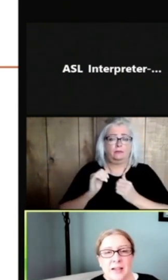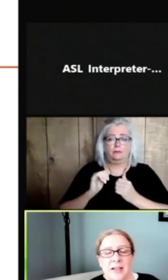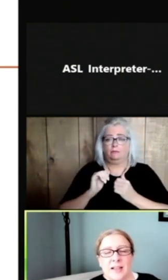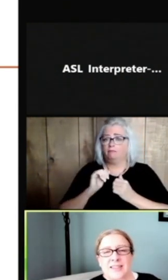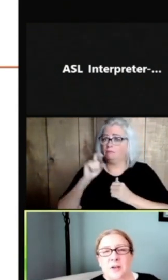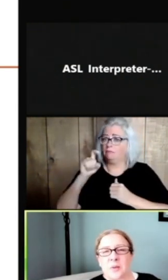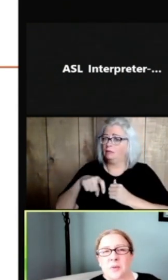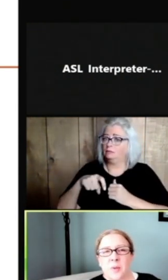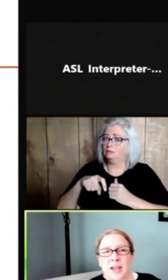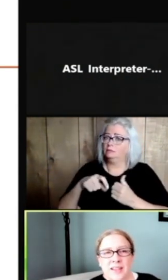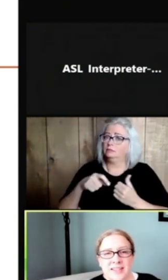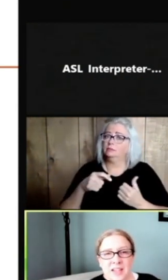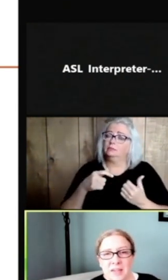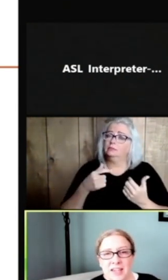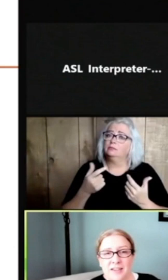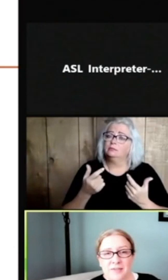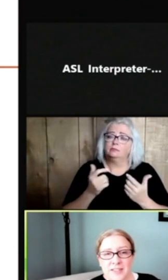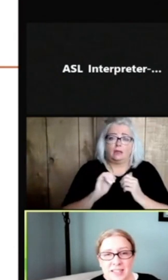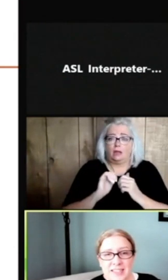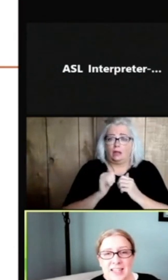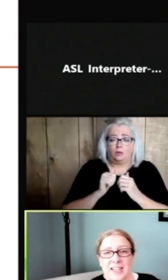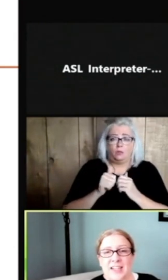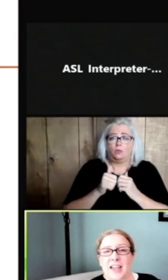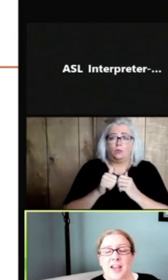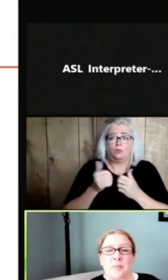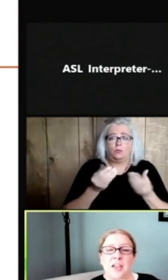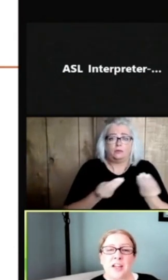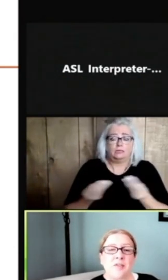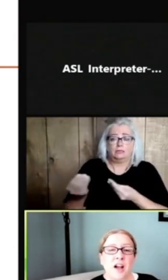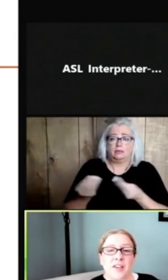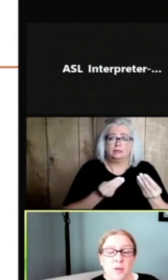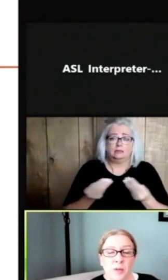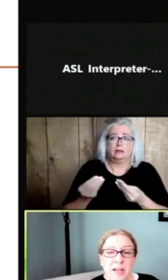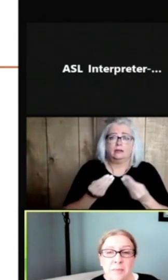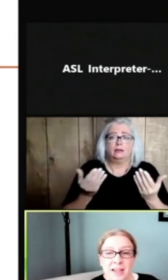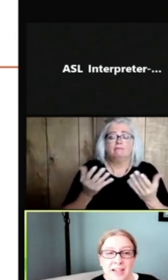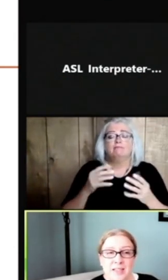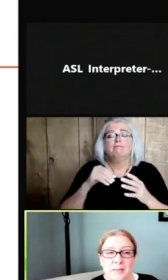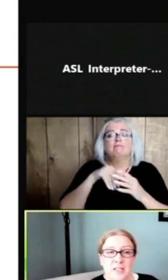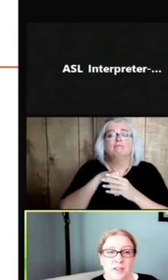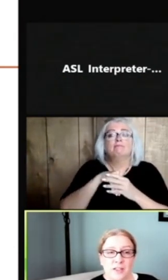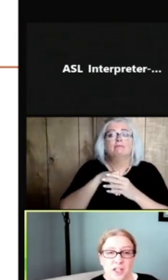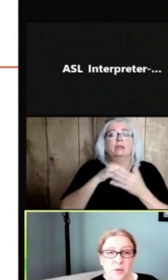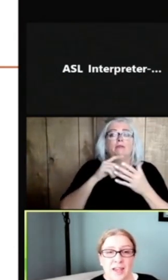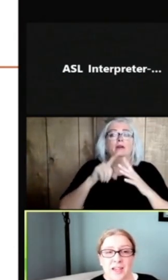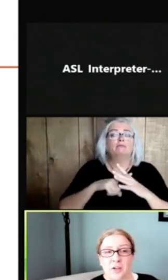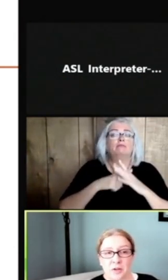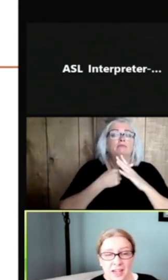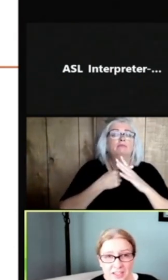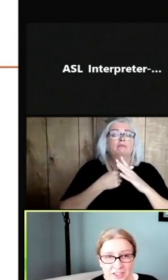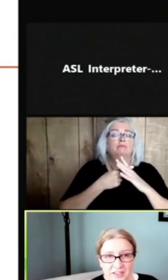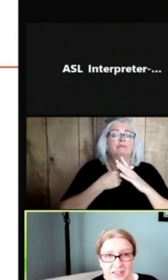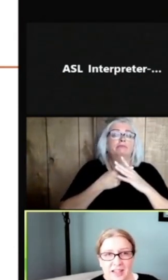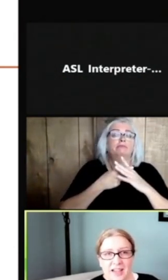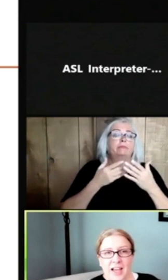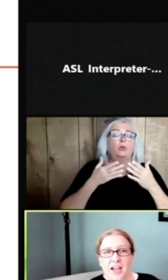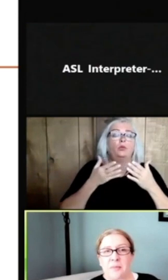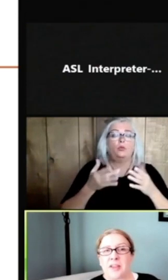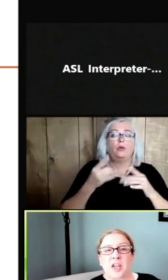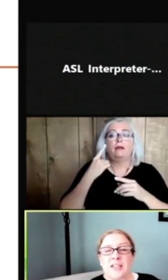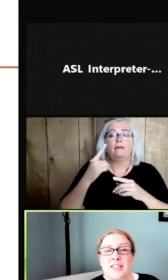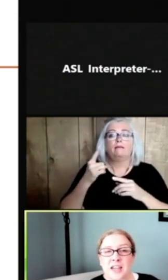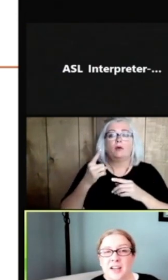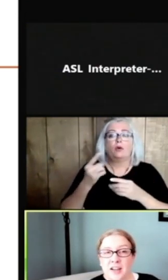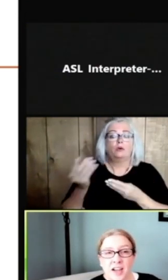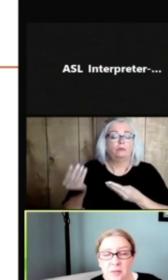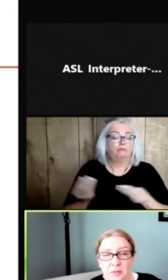cases. So the way that this can be facilitated can involve implementing mechanisms for two-way communication